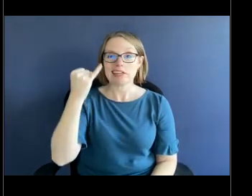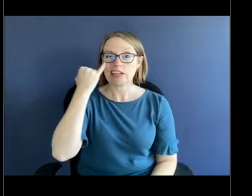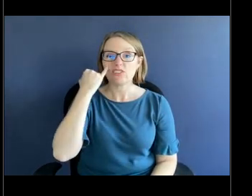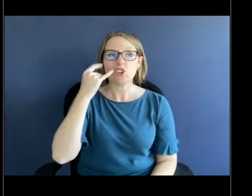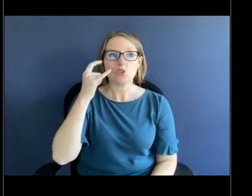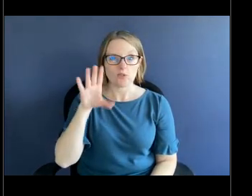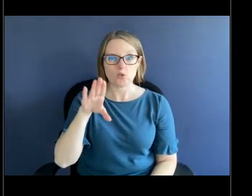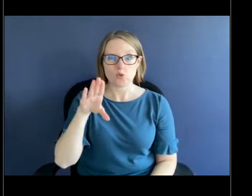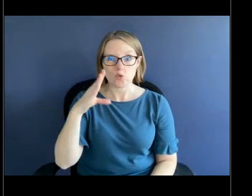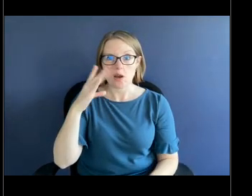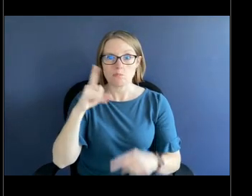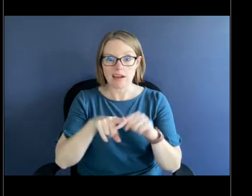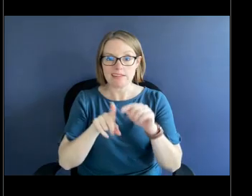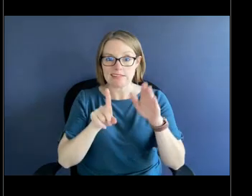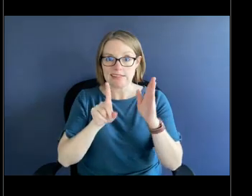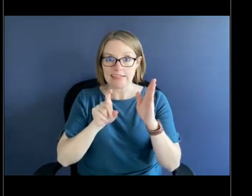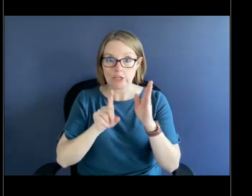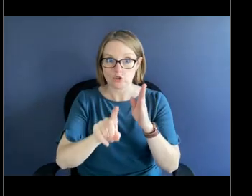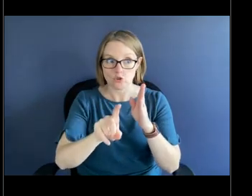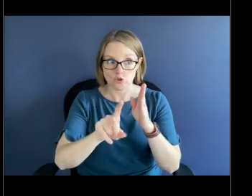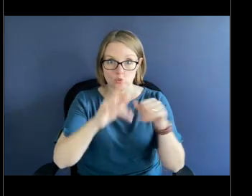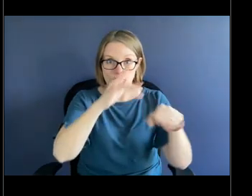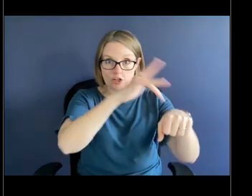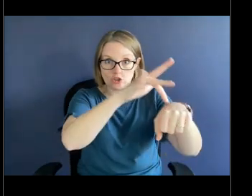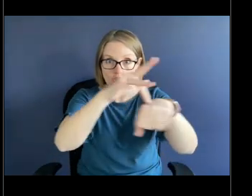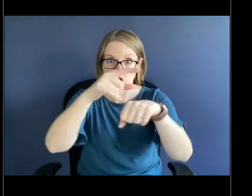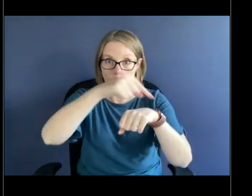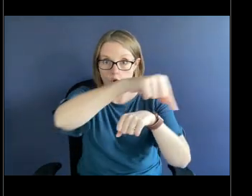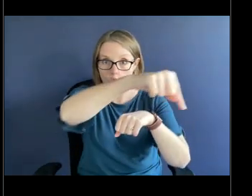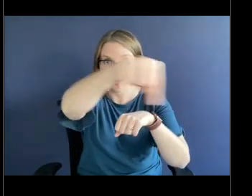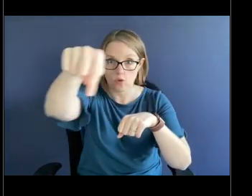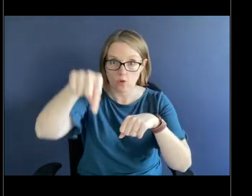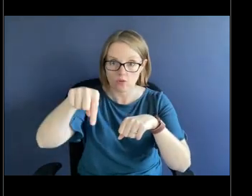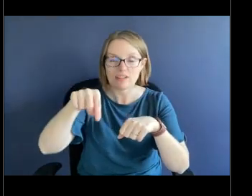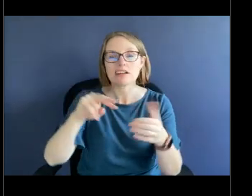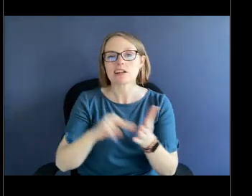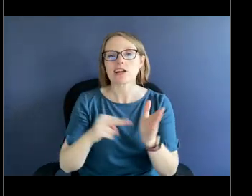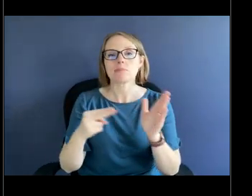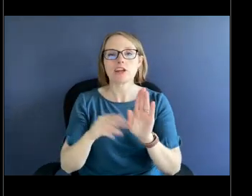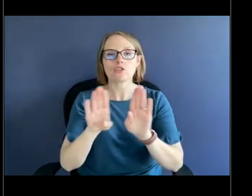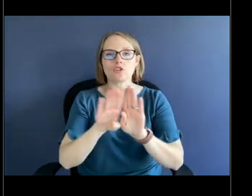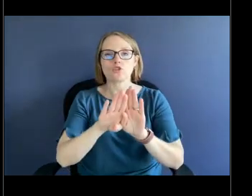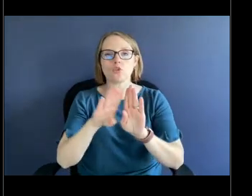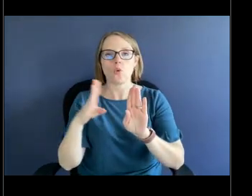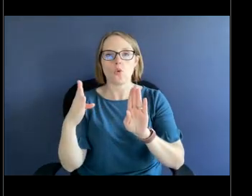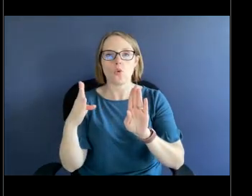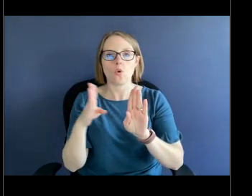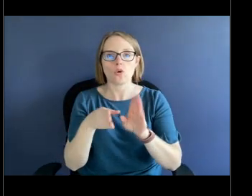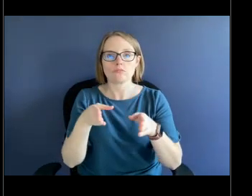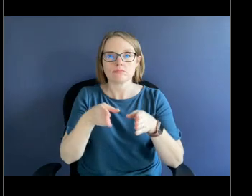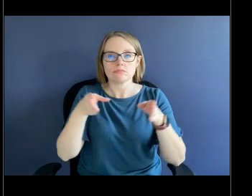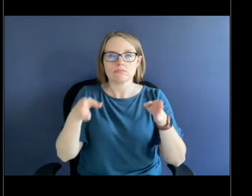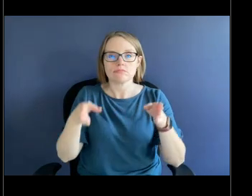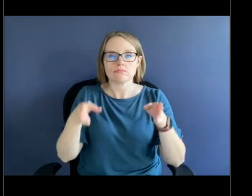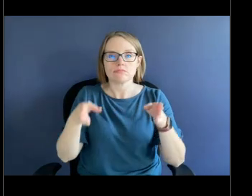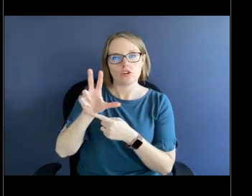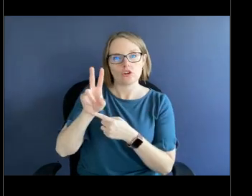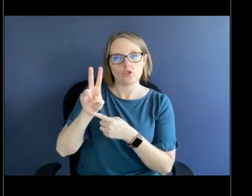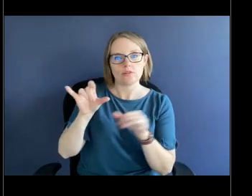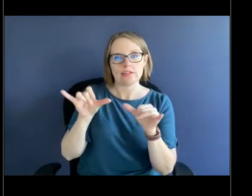stored items, the doorway must provide a 32-inch nominal clear